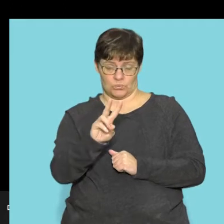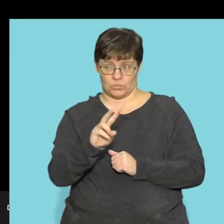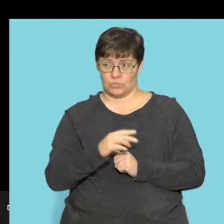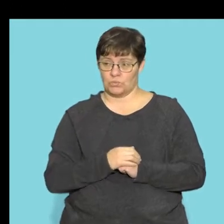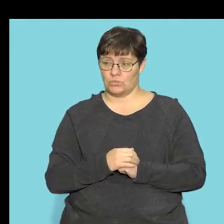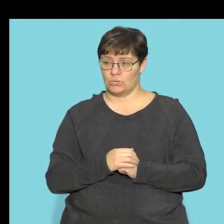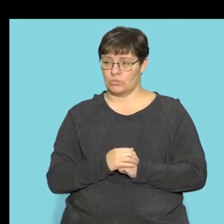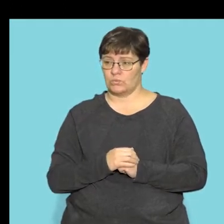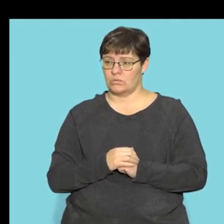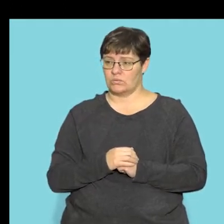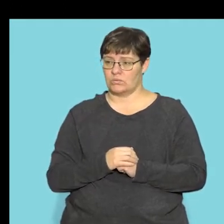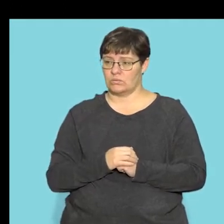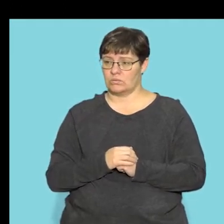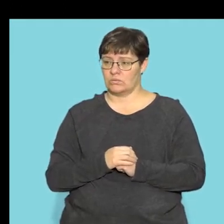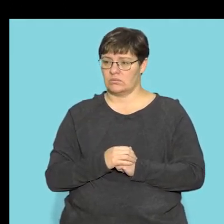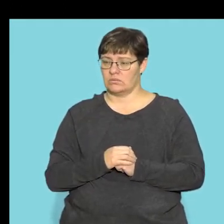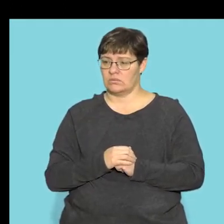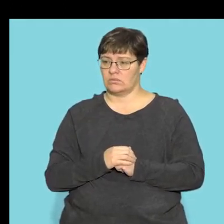1,802. So this will be